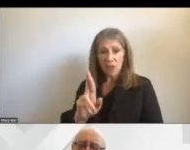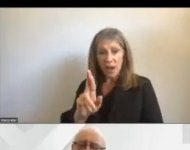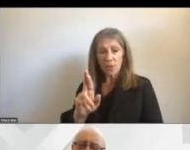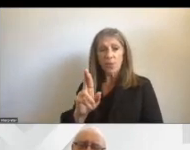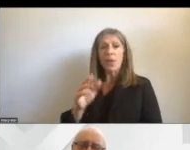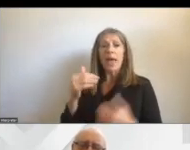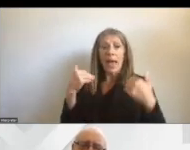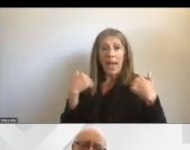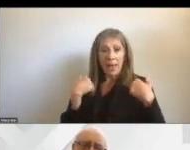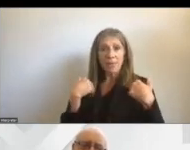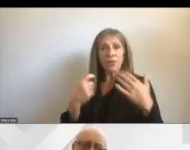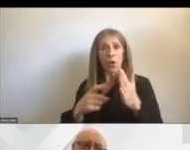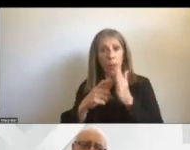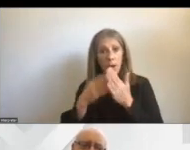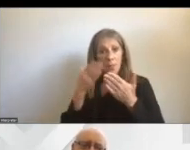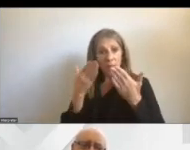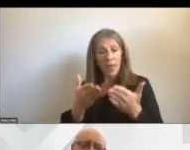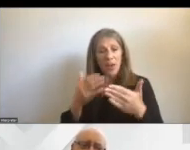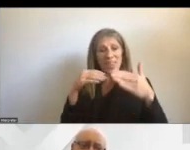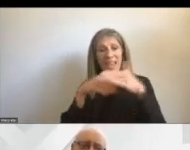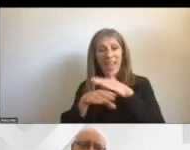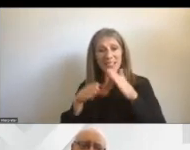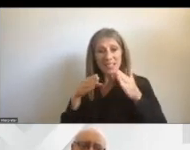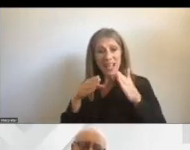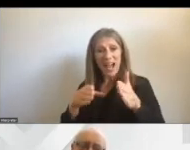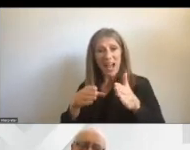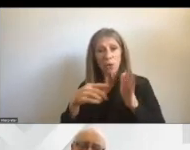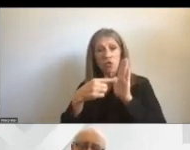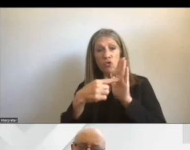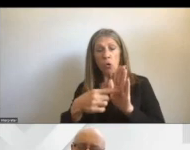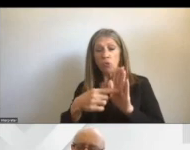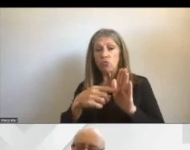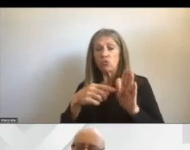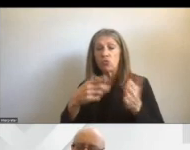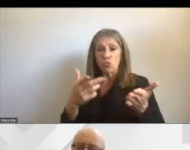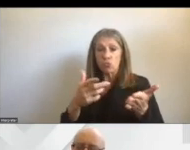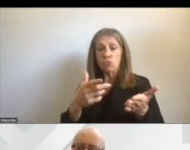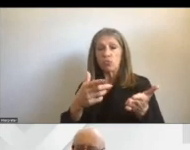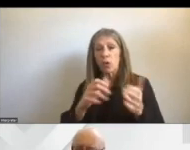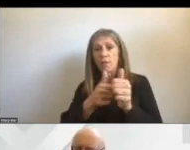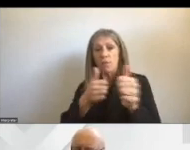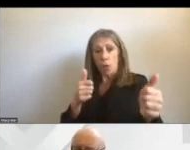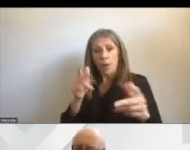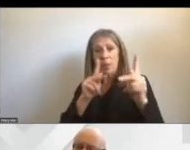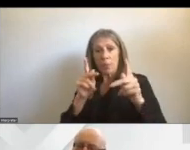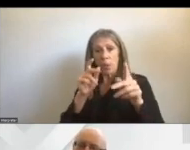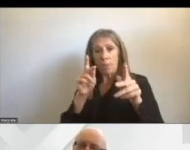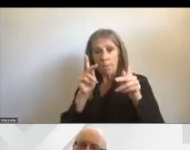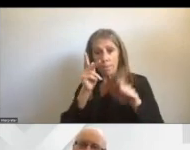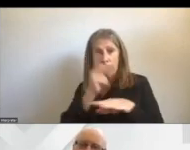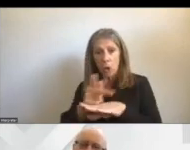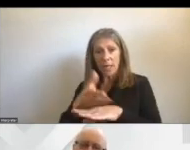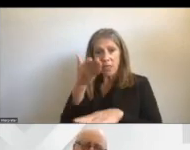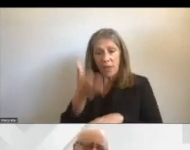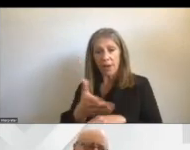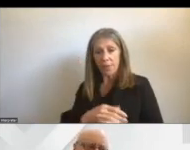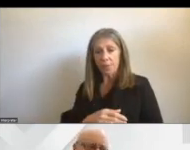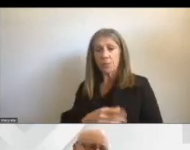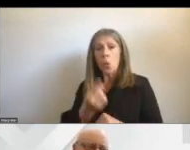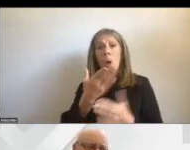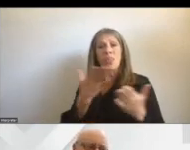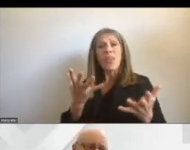parking pay meter, all those kind of things. So it needs to be free of any furniture or landscaping. The middle